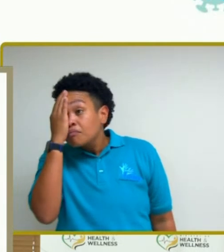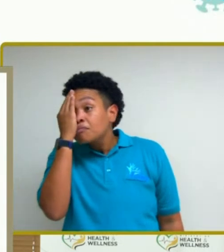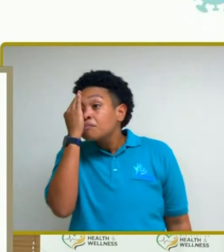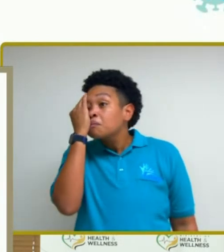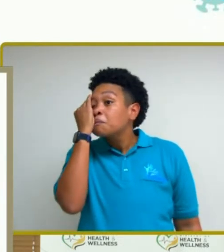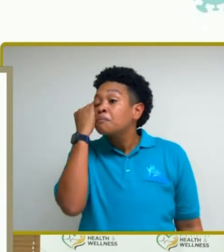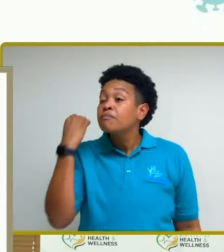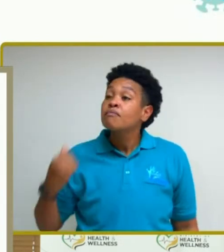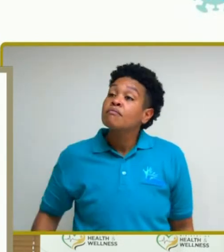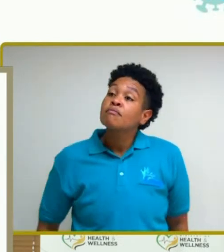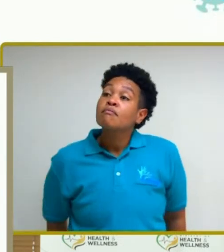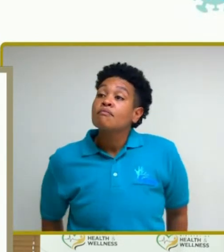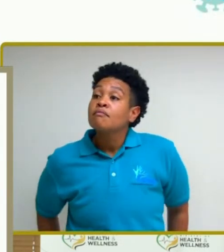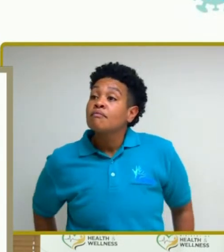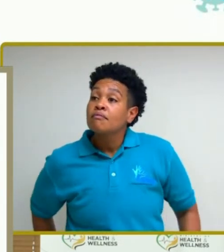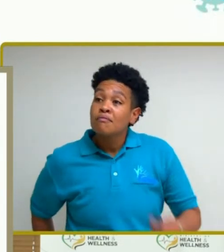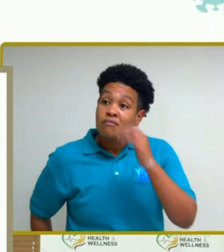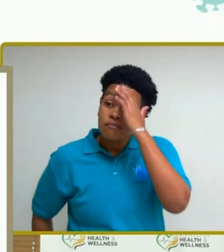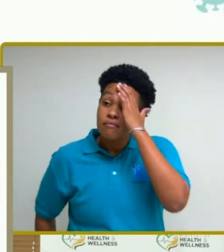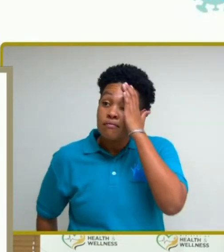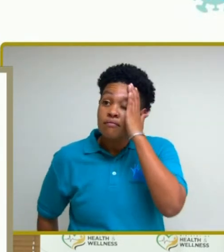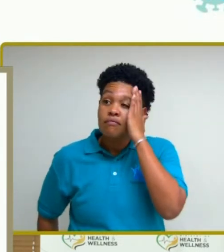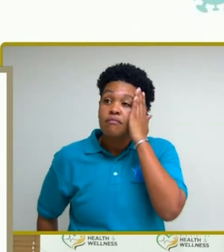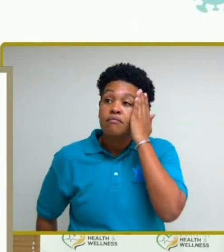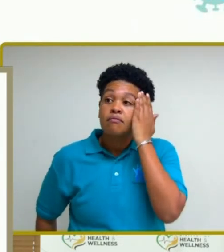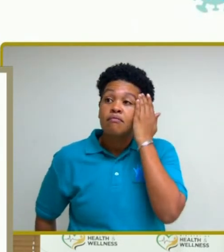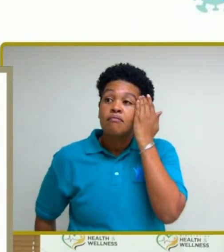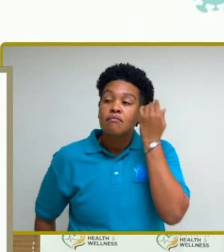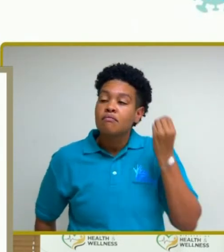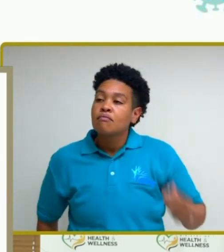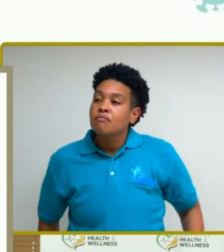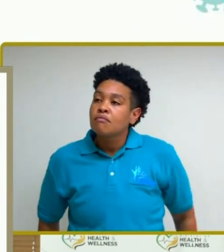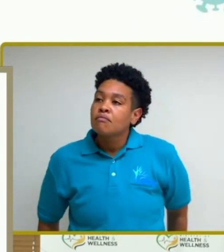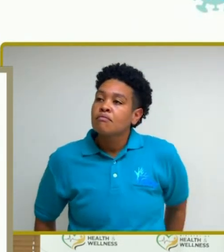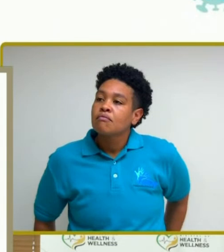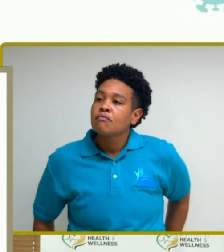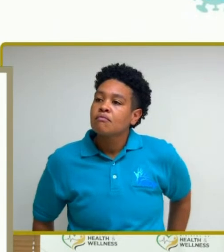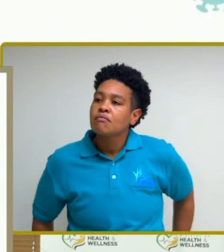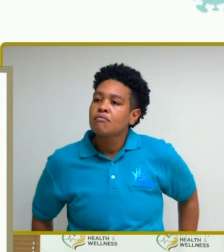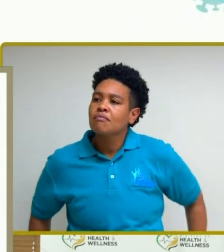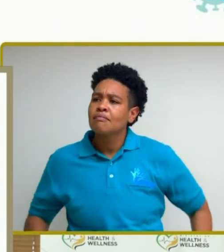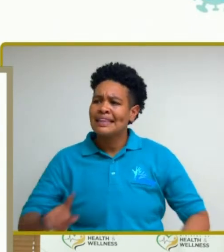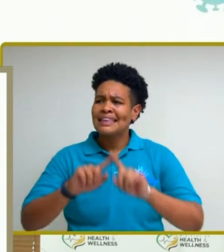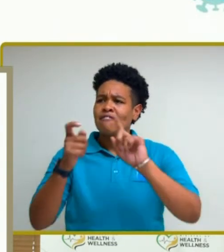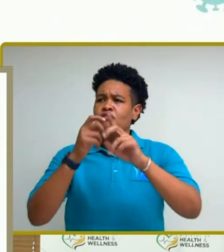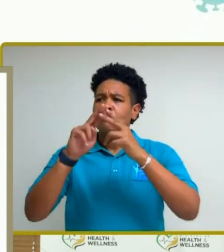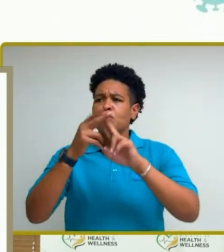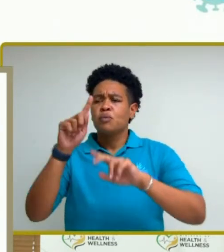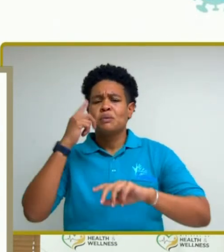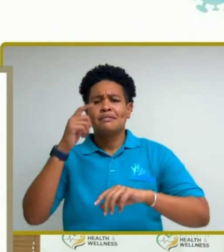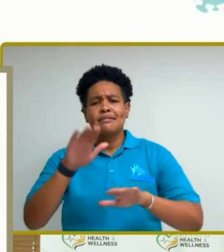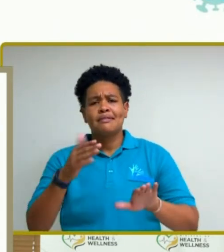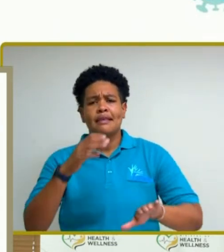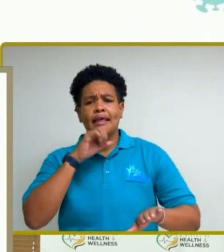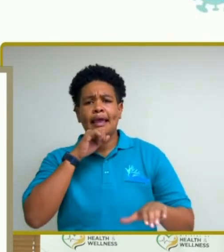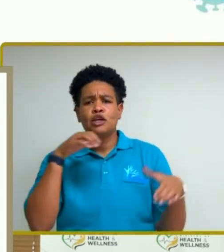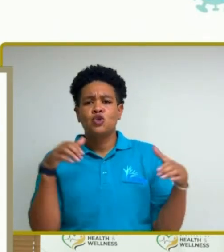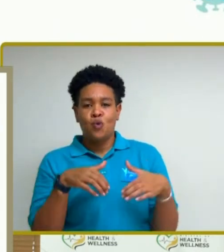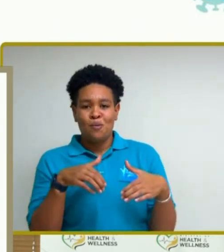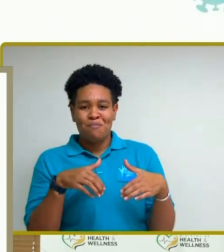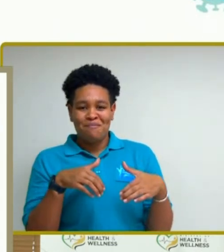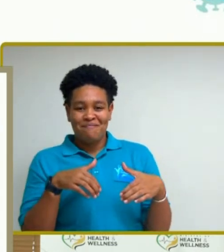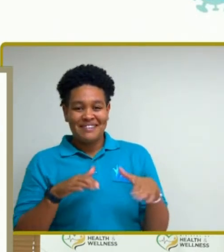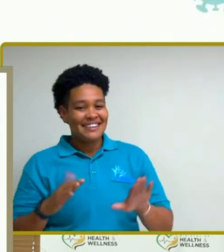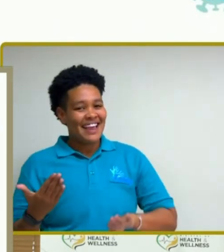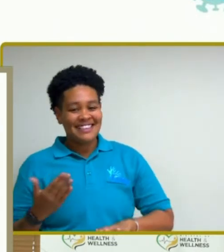However, this is different from, again, the number of the areas where we're seeing the deaths in terms of the age groups, because the 60